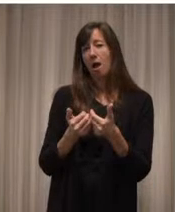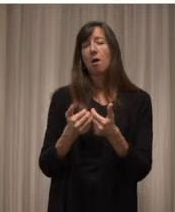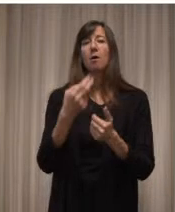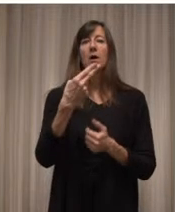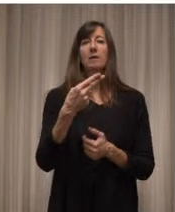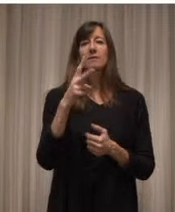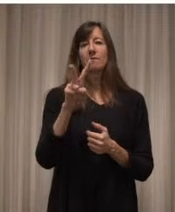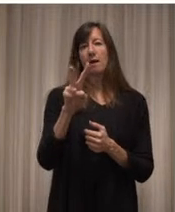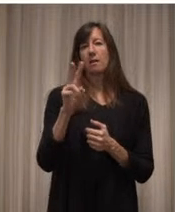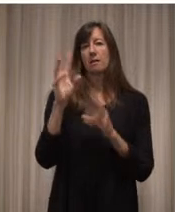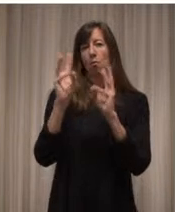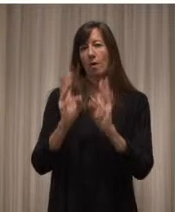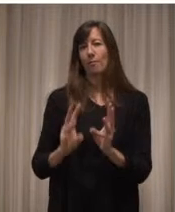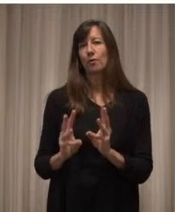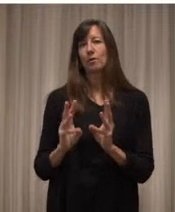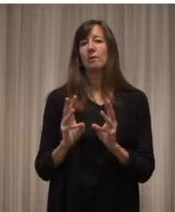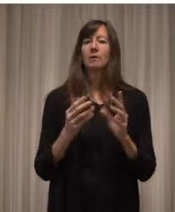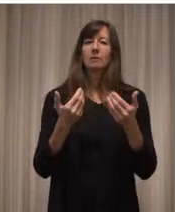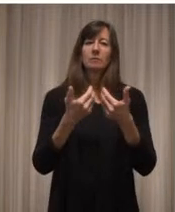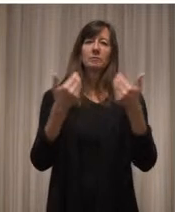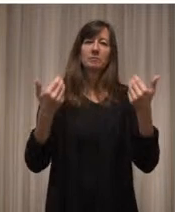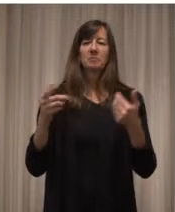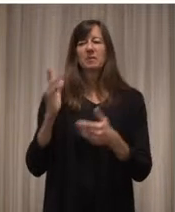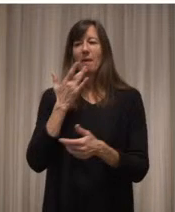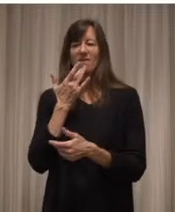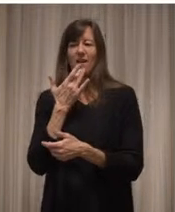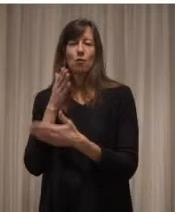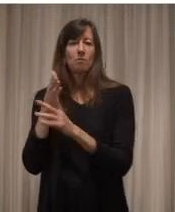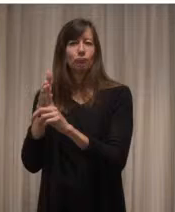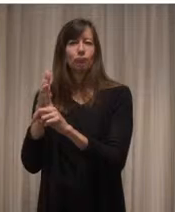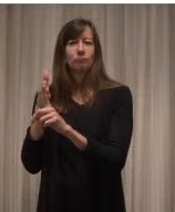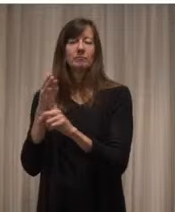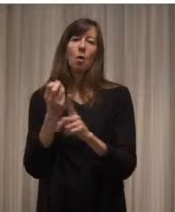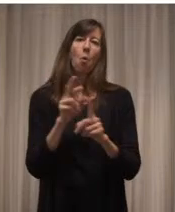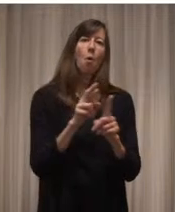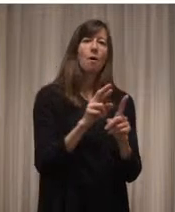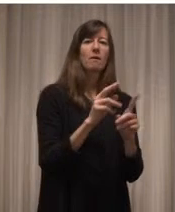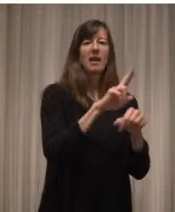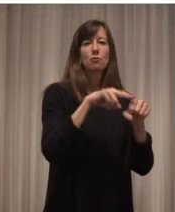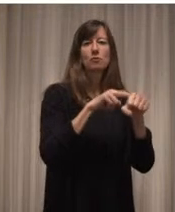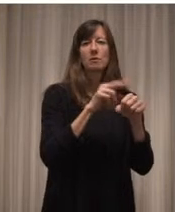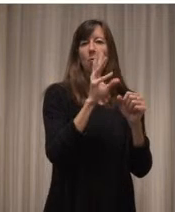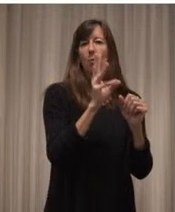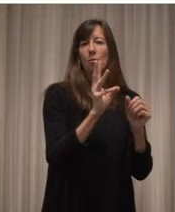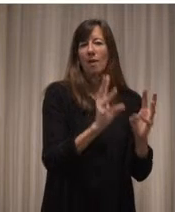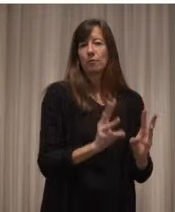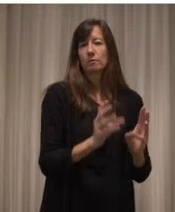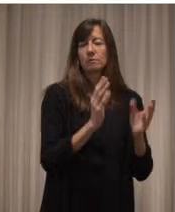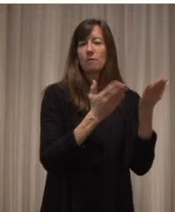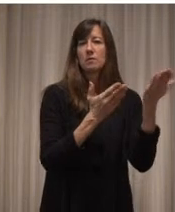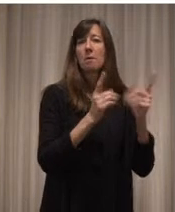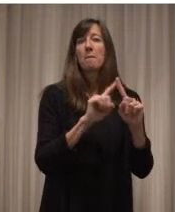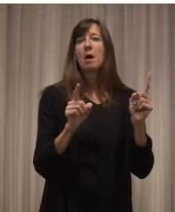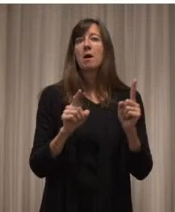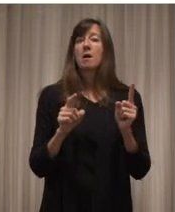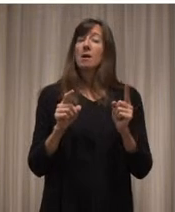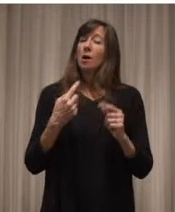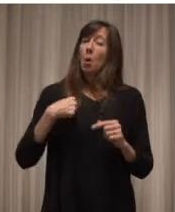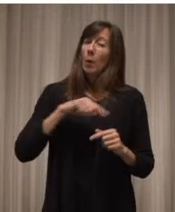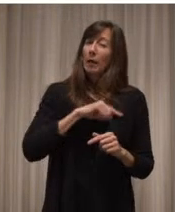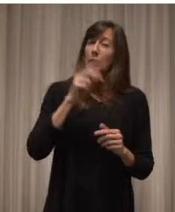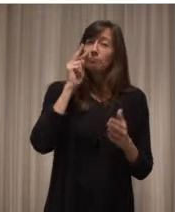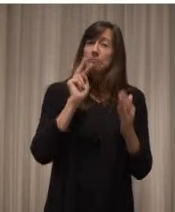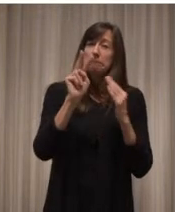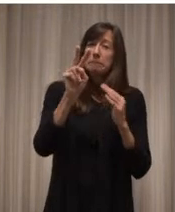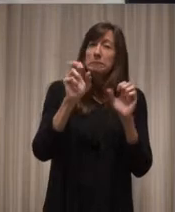addition to the National Weather Service. Depending on how the storm tracks, we're anticipating anywhere from 6 to up to